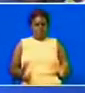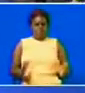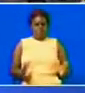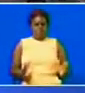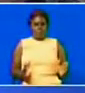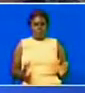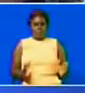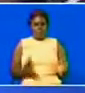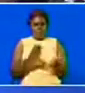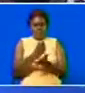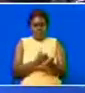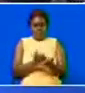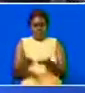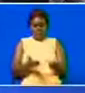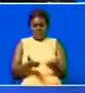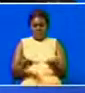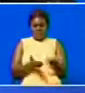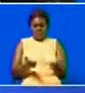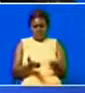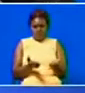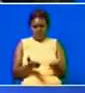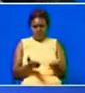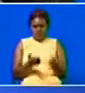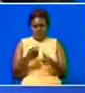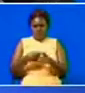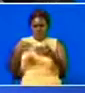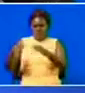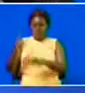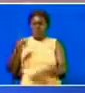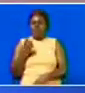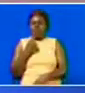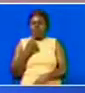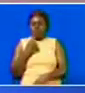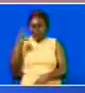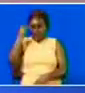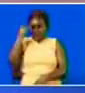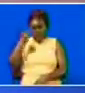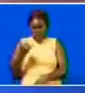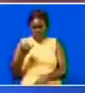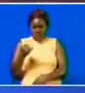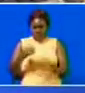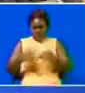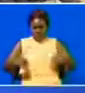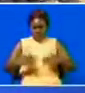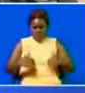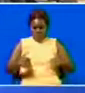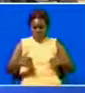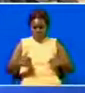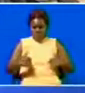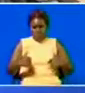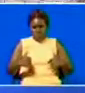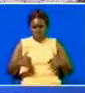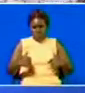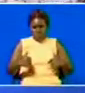wengine. Some of the business people at Kalobeyei come from outside Turkana, and the idea behind the settlement was too lucrative to let